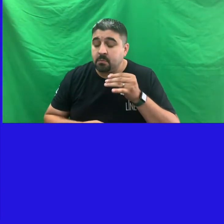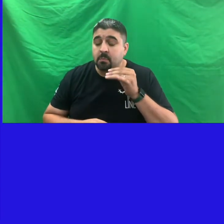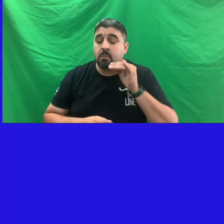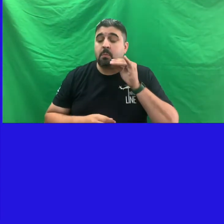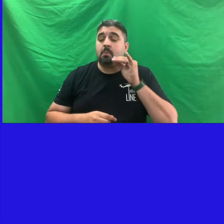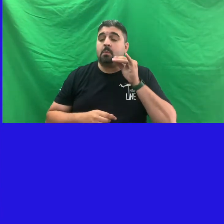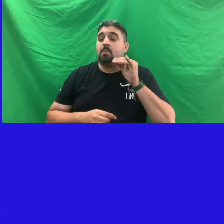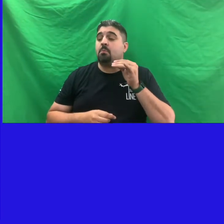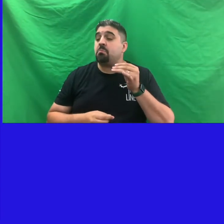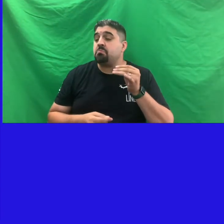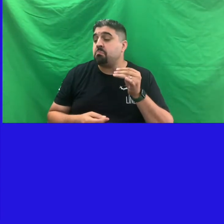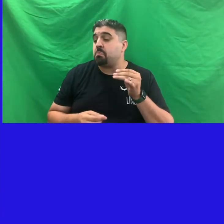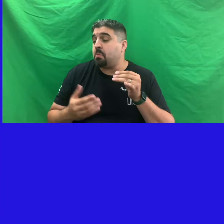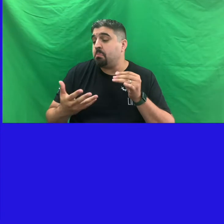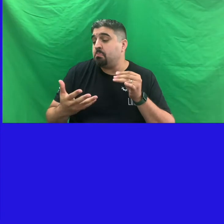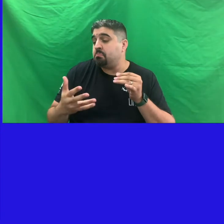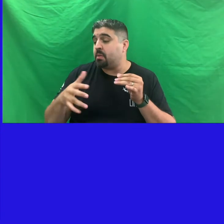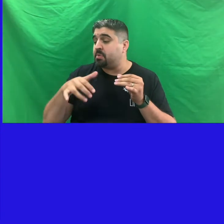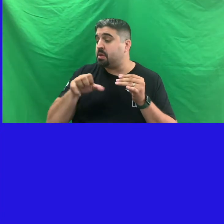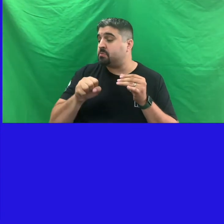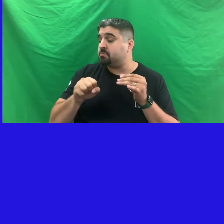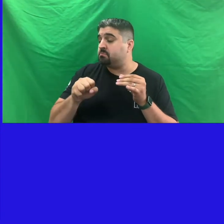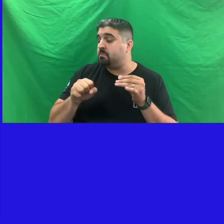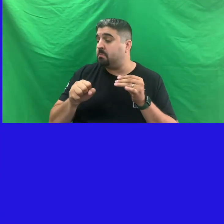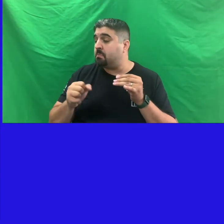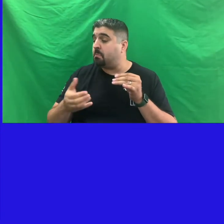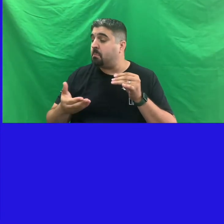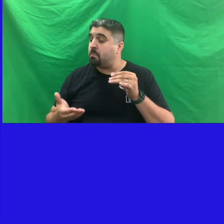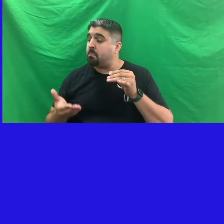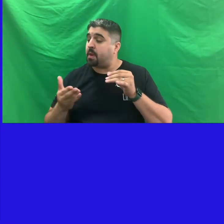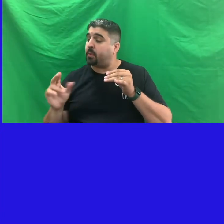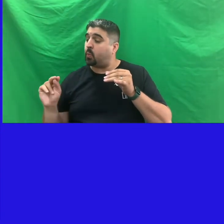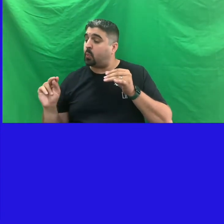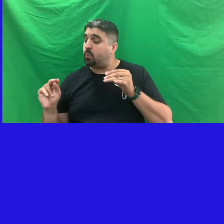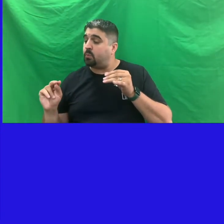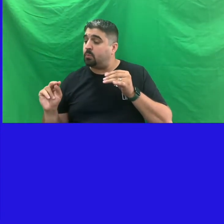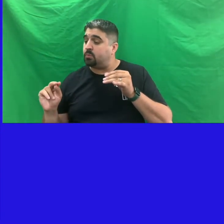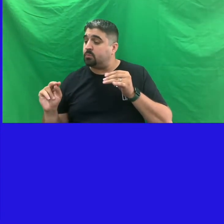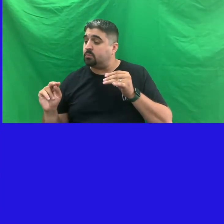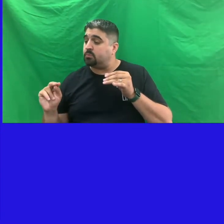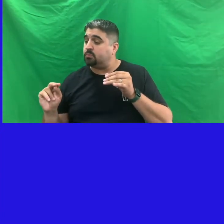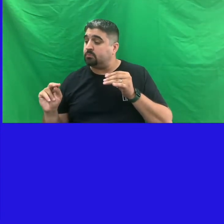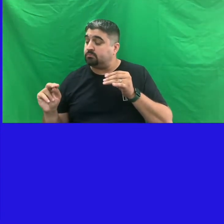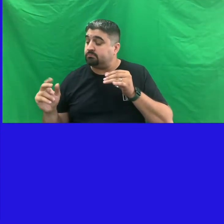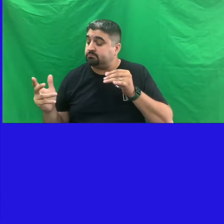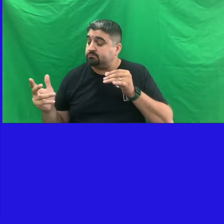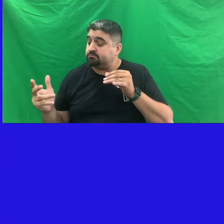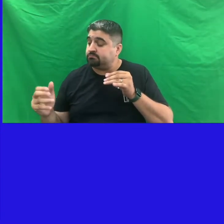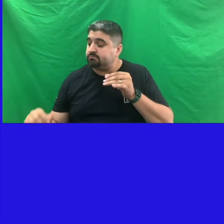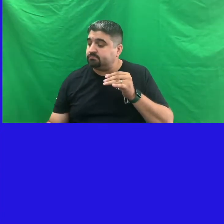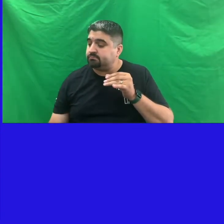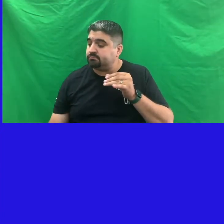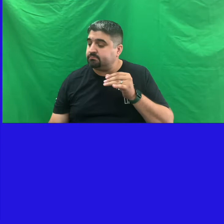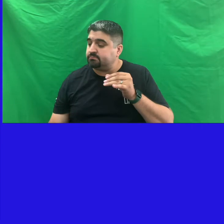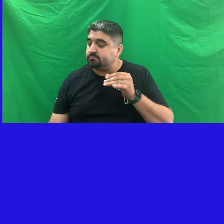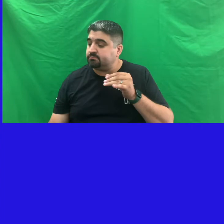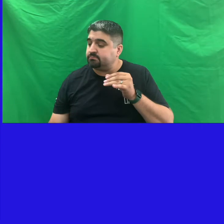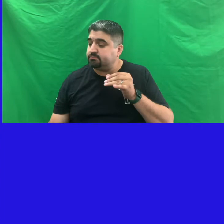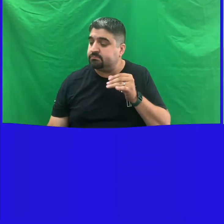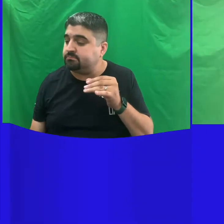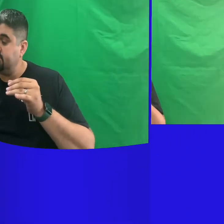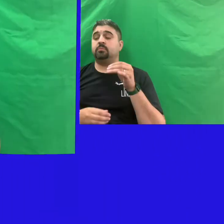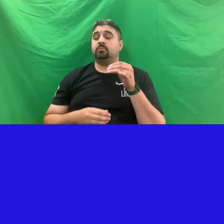"Maybe yes, maybe no," said Frog.